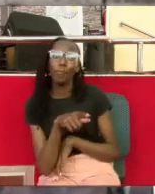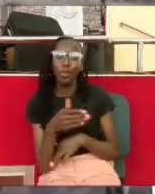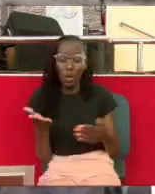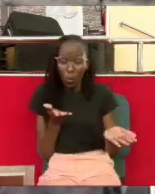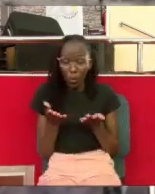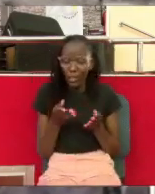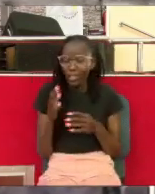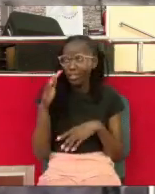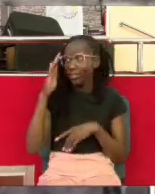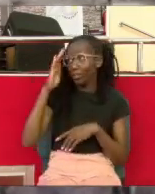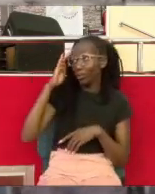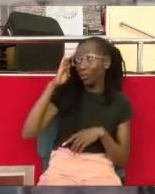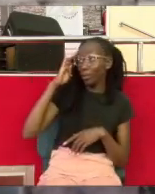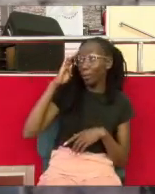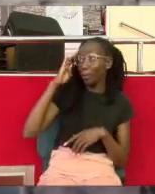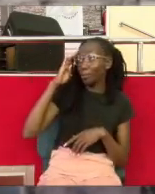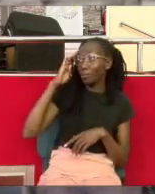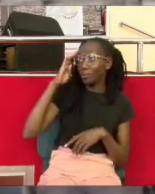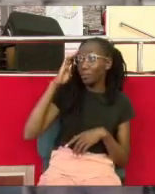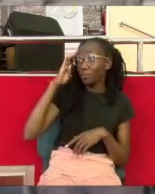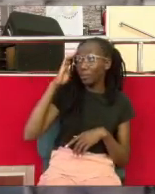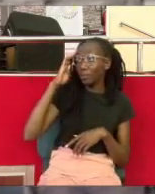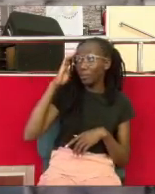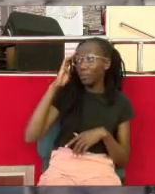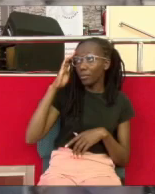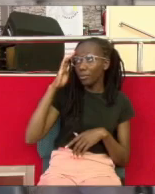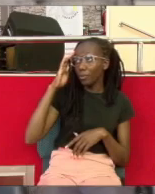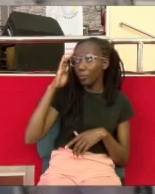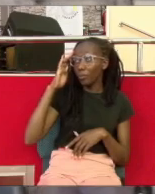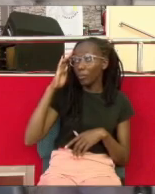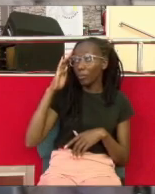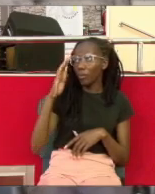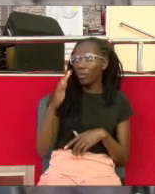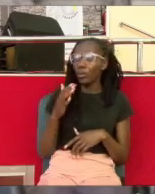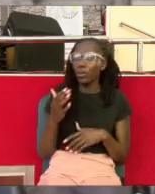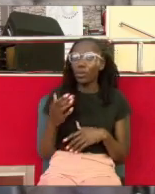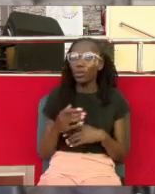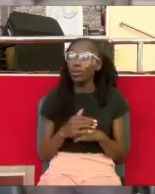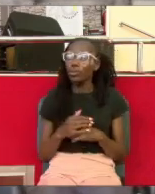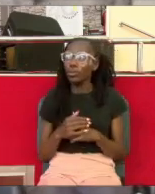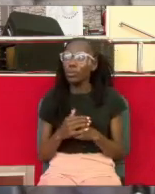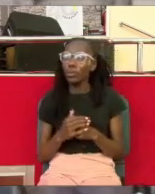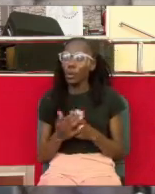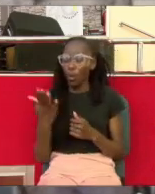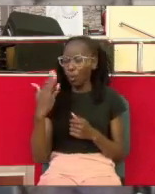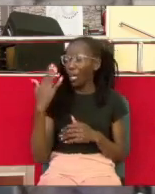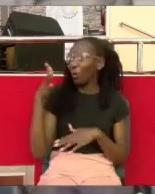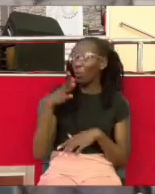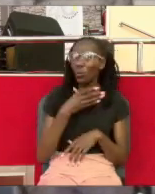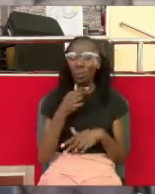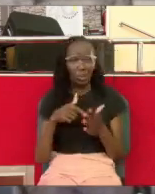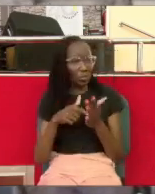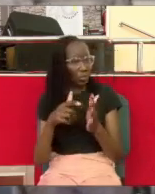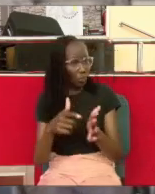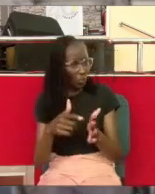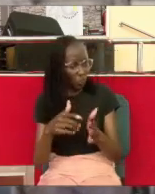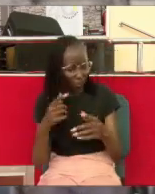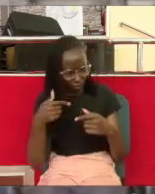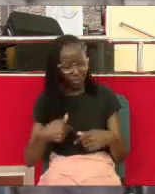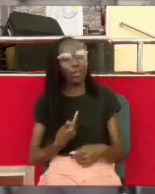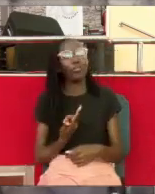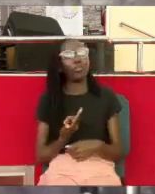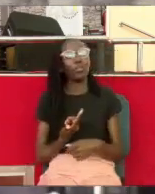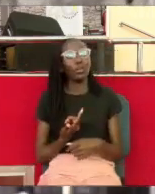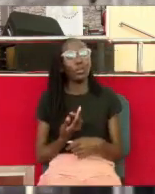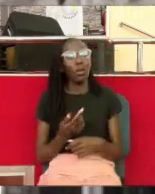God in so much, or why would God want to reveal himself? Or why would God want